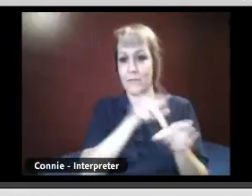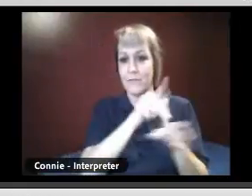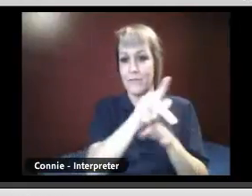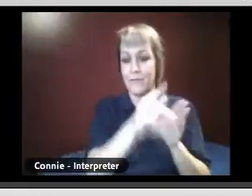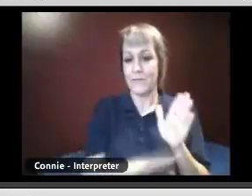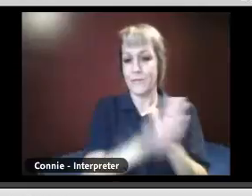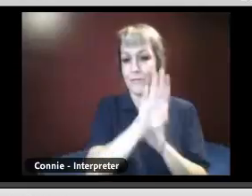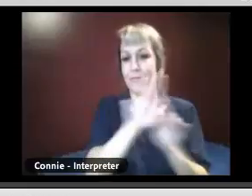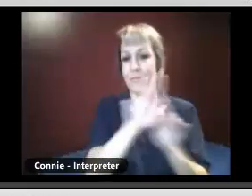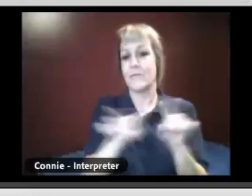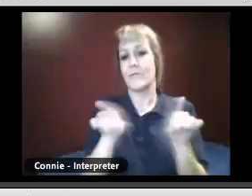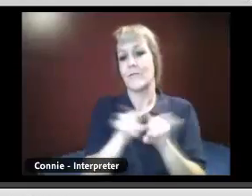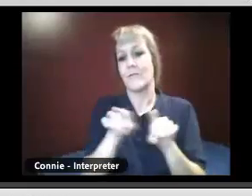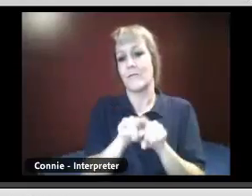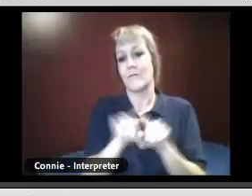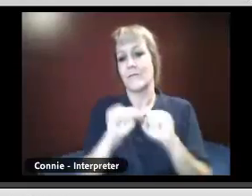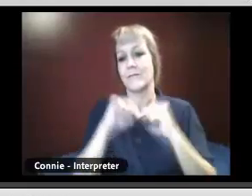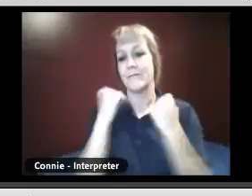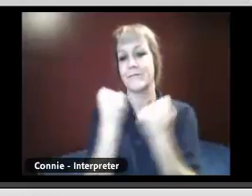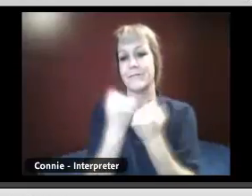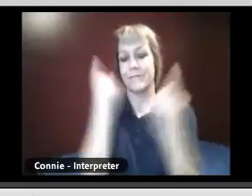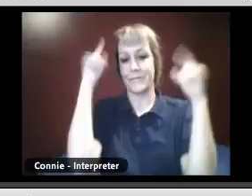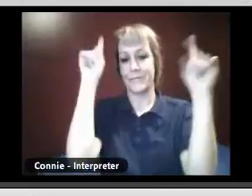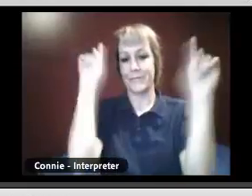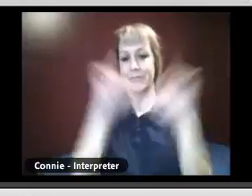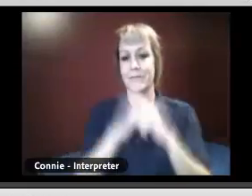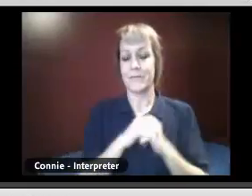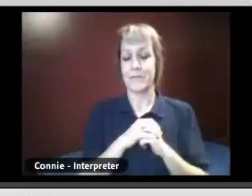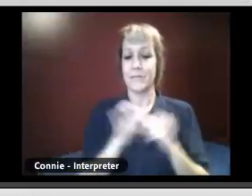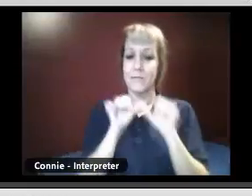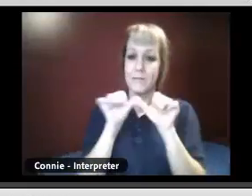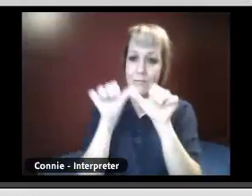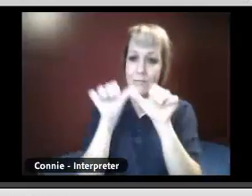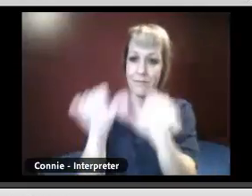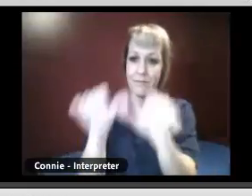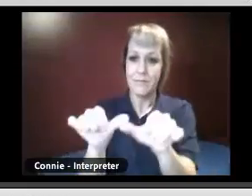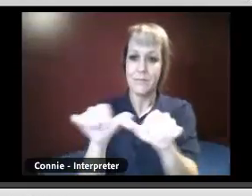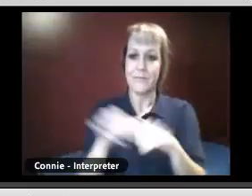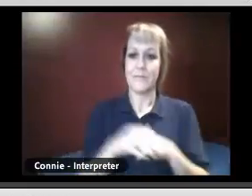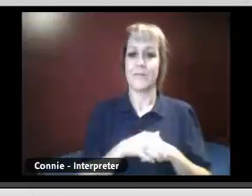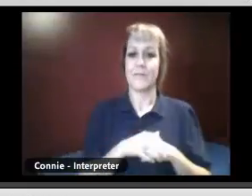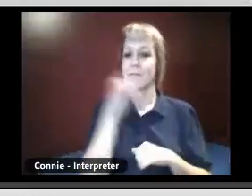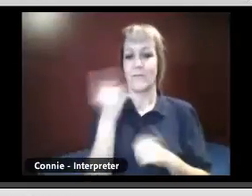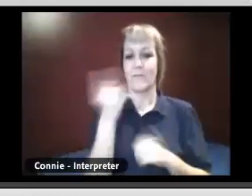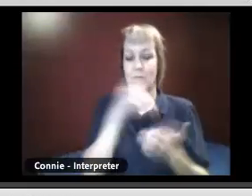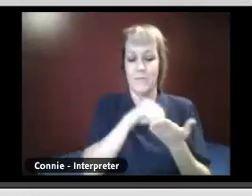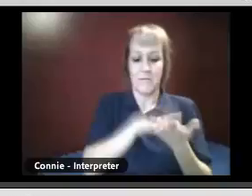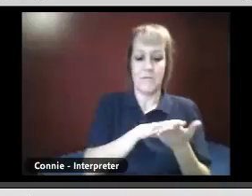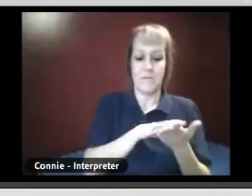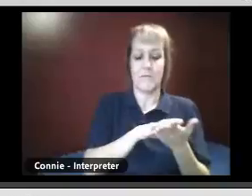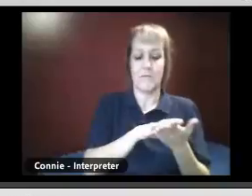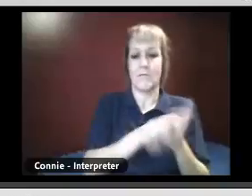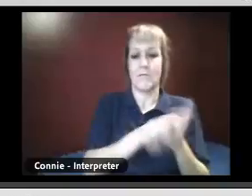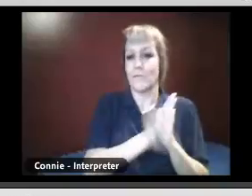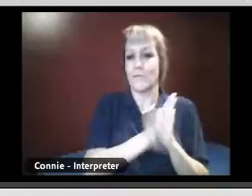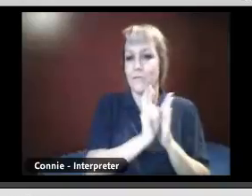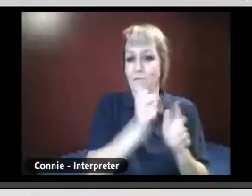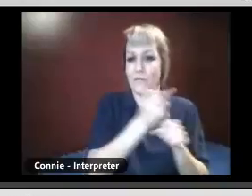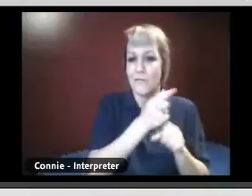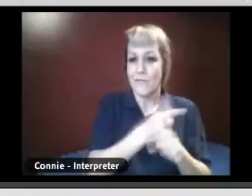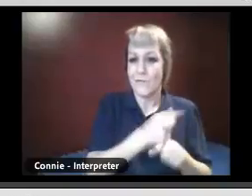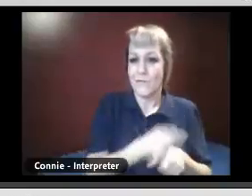for the success of the team. So, and it's continuing. So it's more than just writing the performance review, which may be annually or